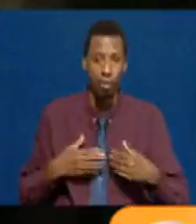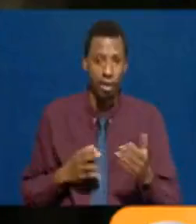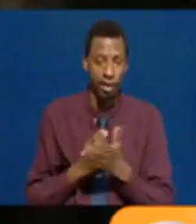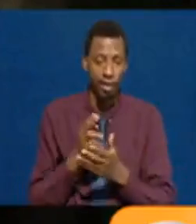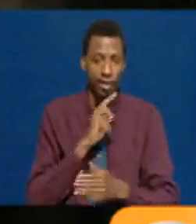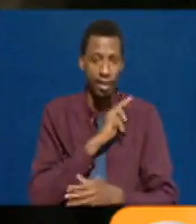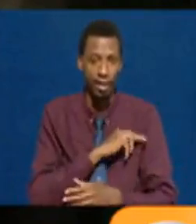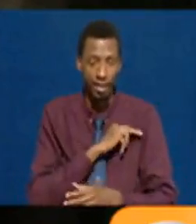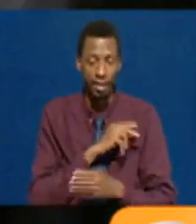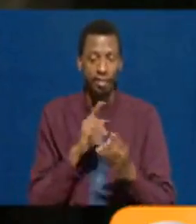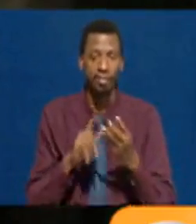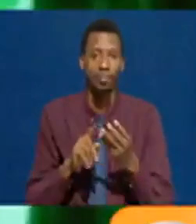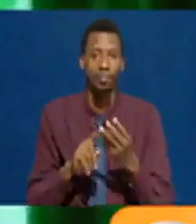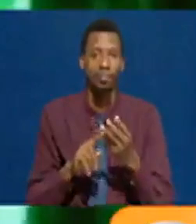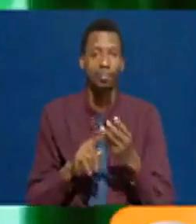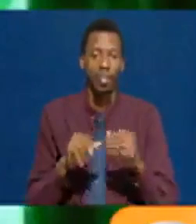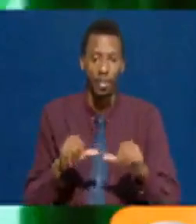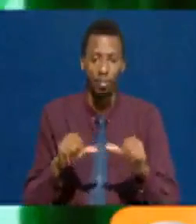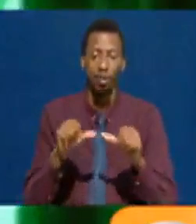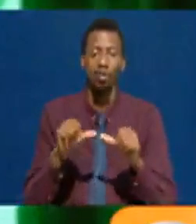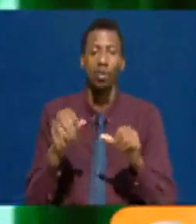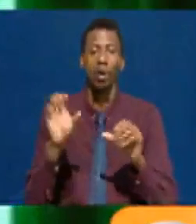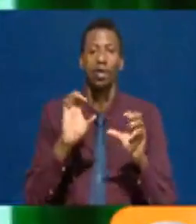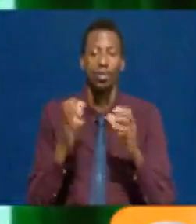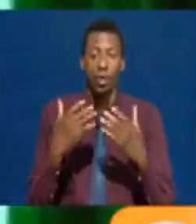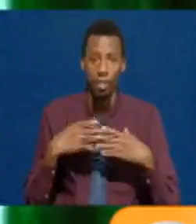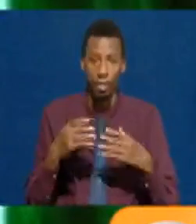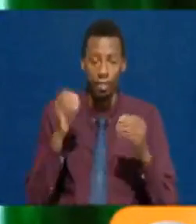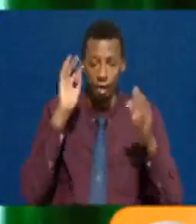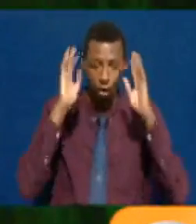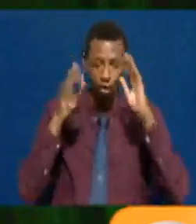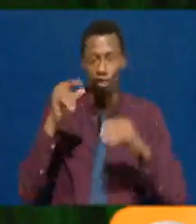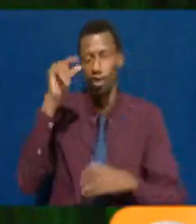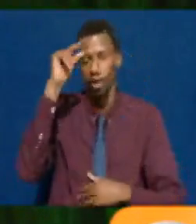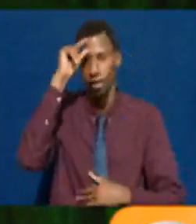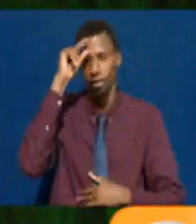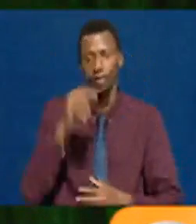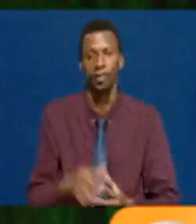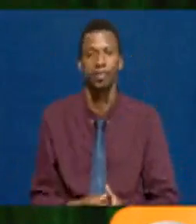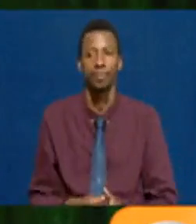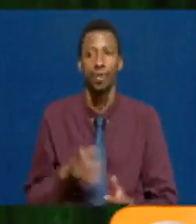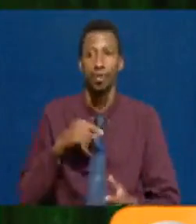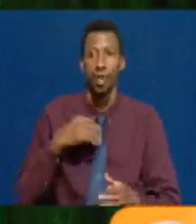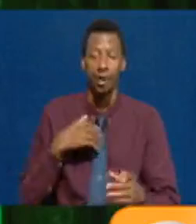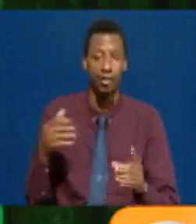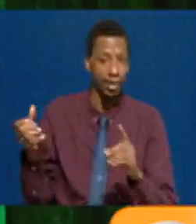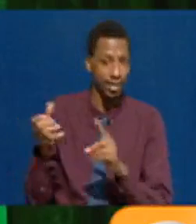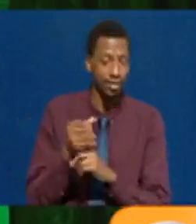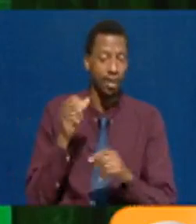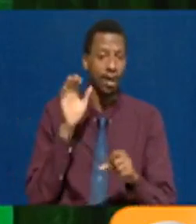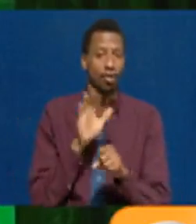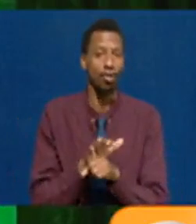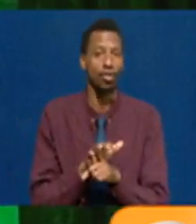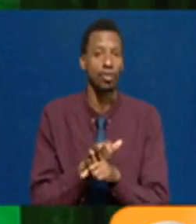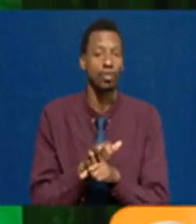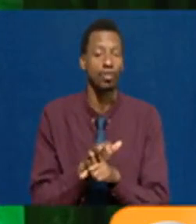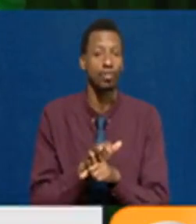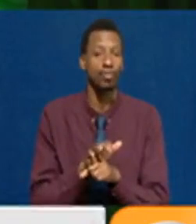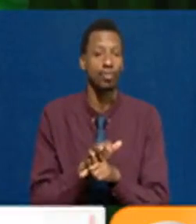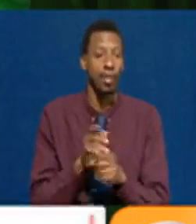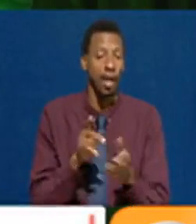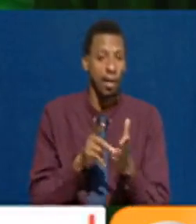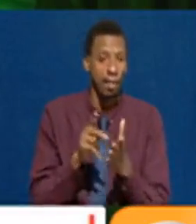procurement, customer product, and innovation and governance. We have achieved a lot, and we take pride in